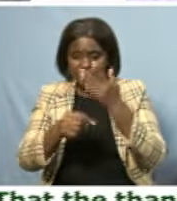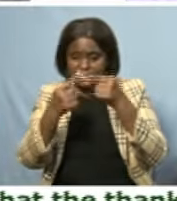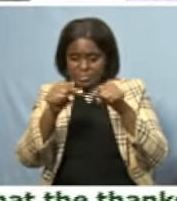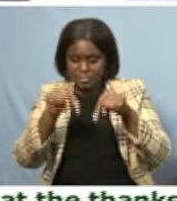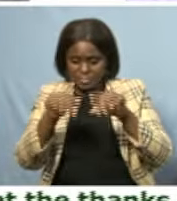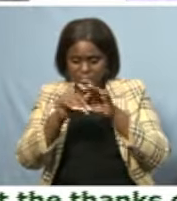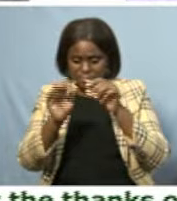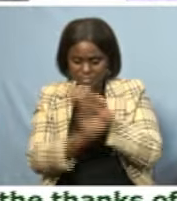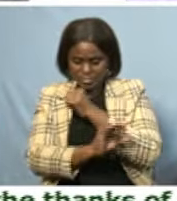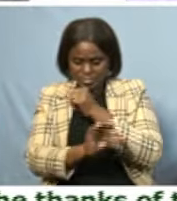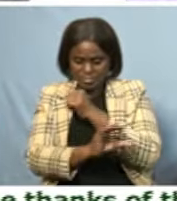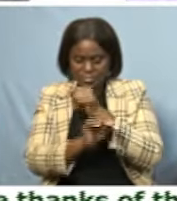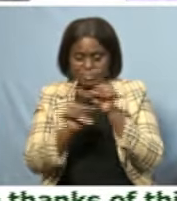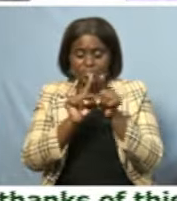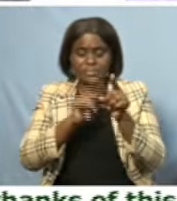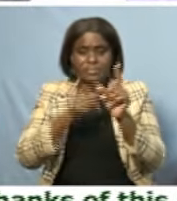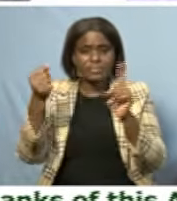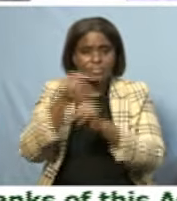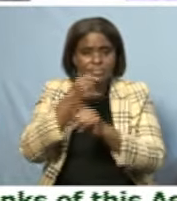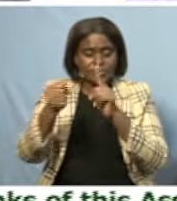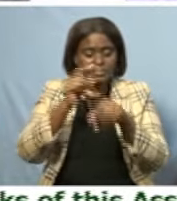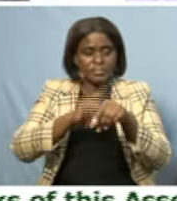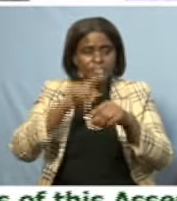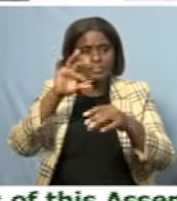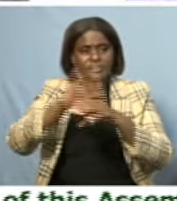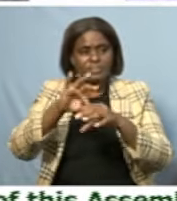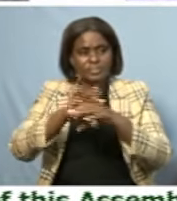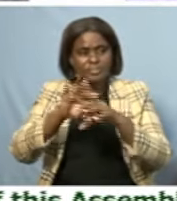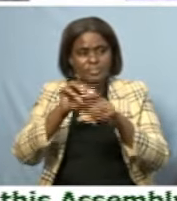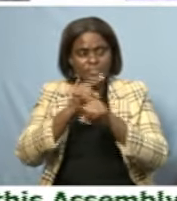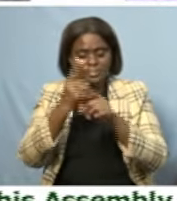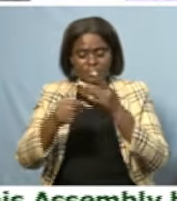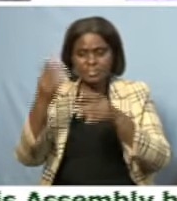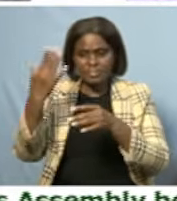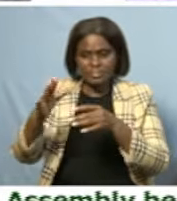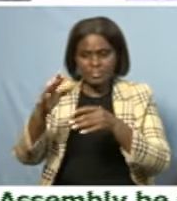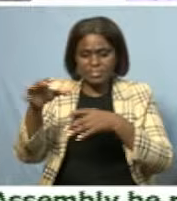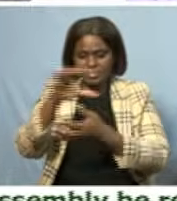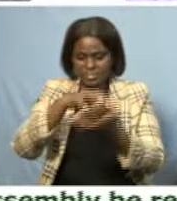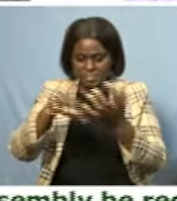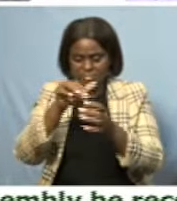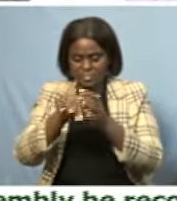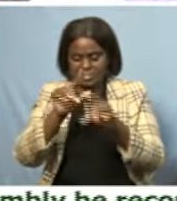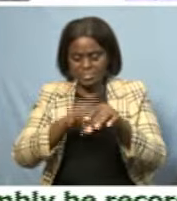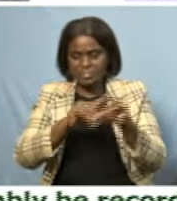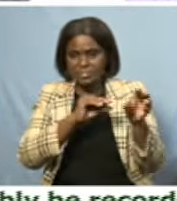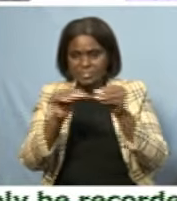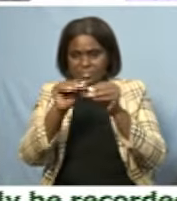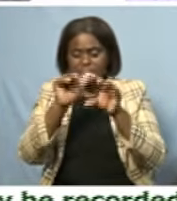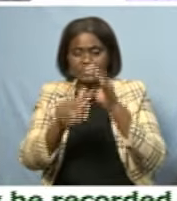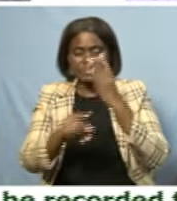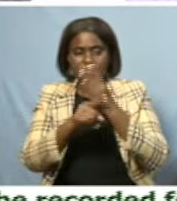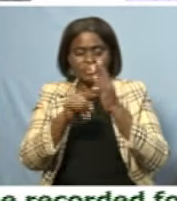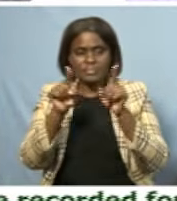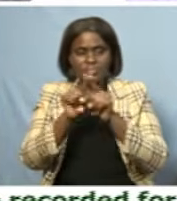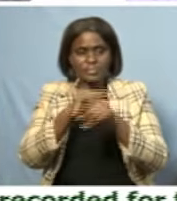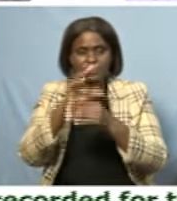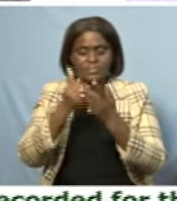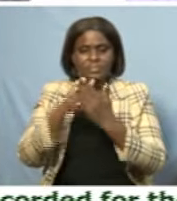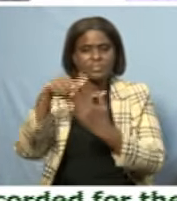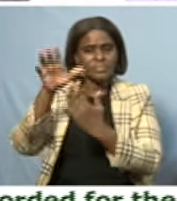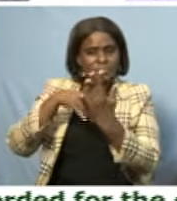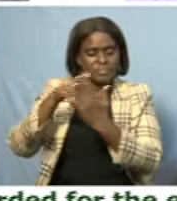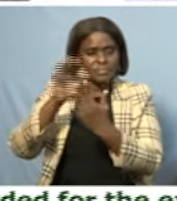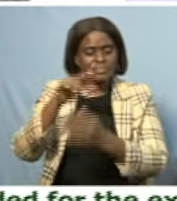happening in our country. The fights during elections. Just the nature of confusion when you're moving in town. The painting of